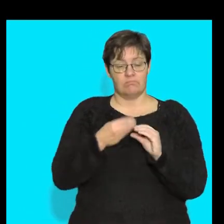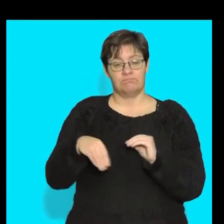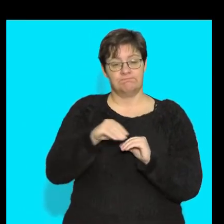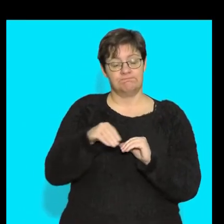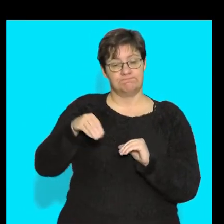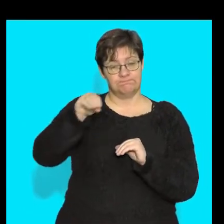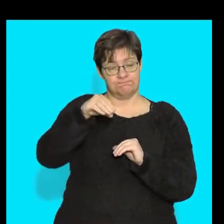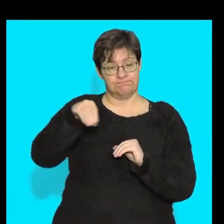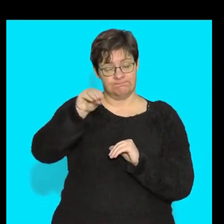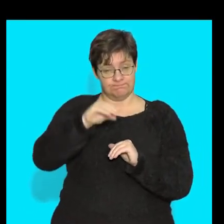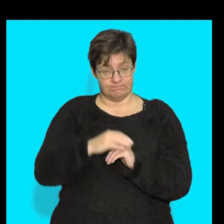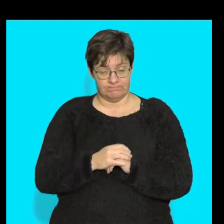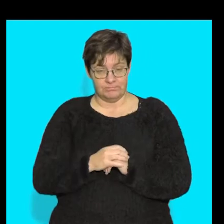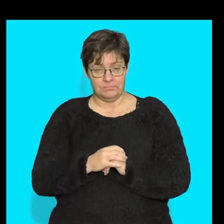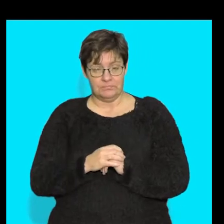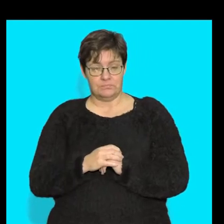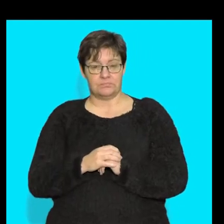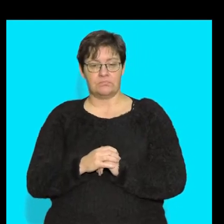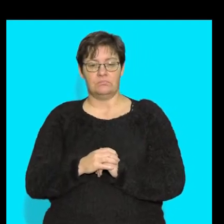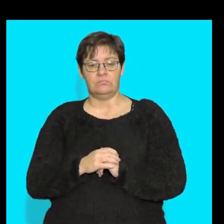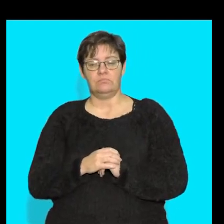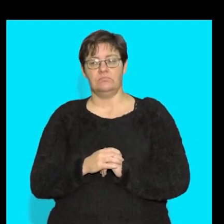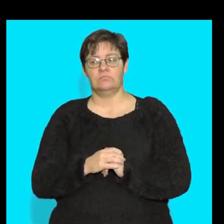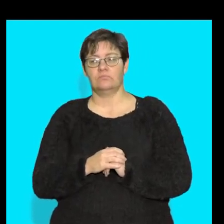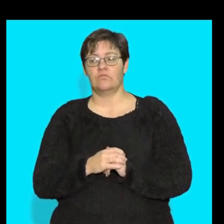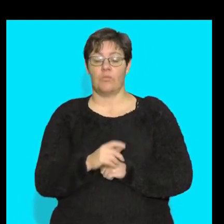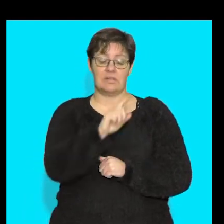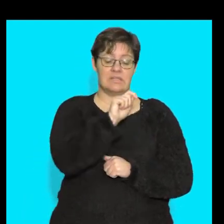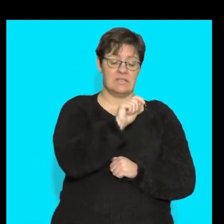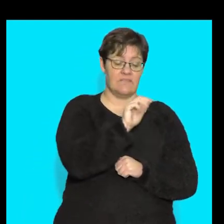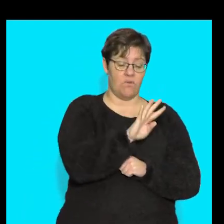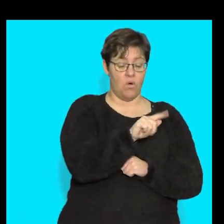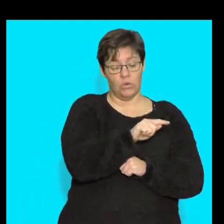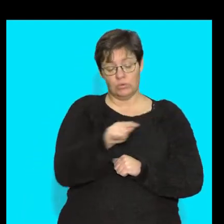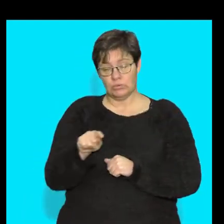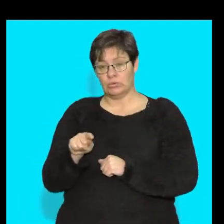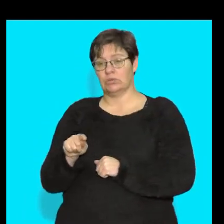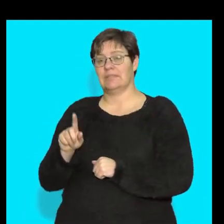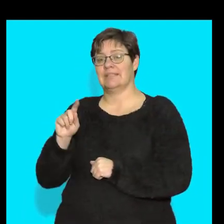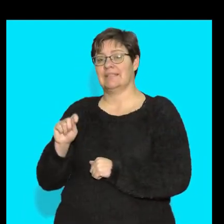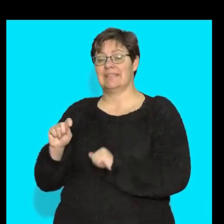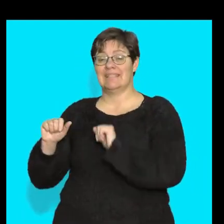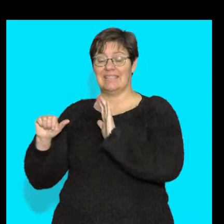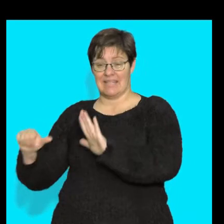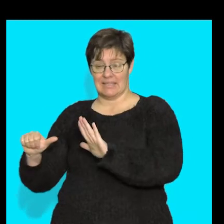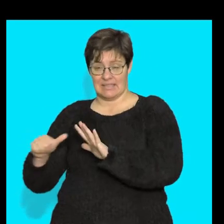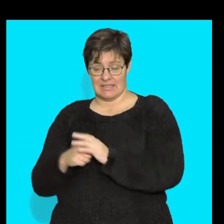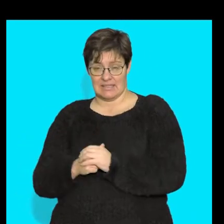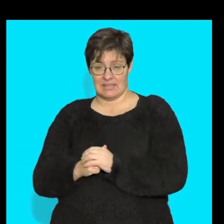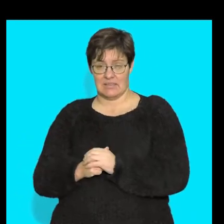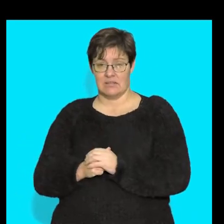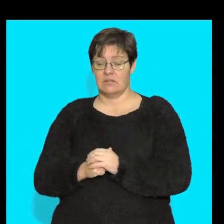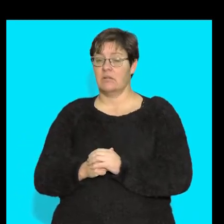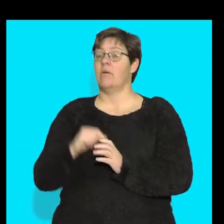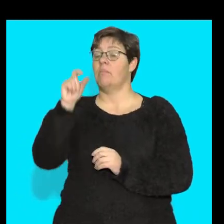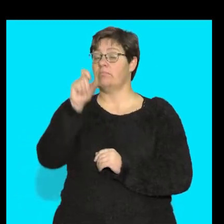interest. Now, let's understand this. From T4 up until T6, this person